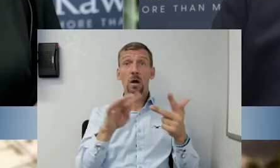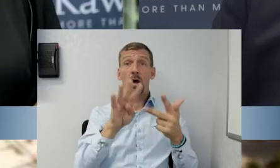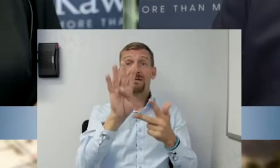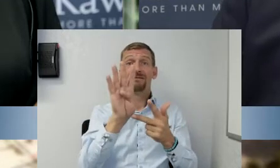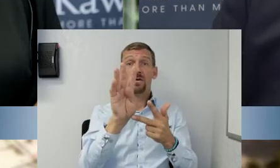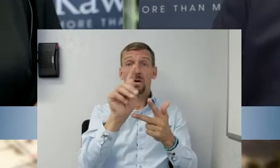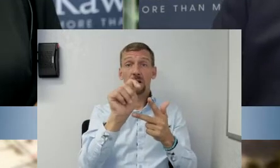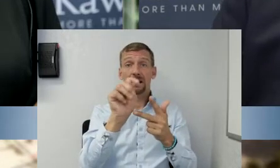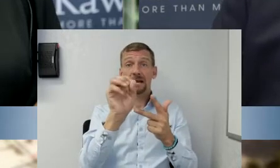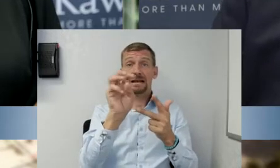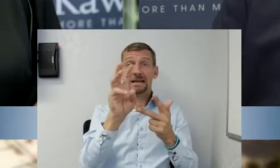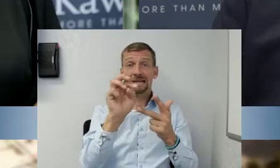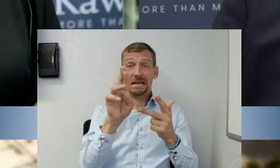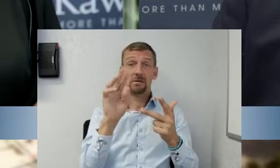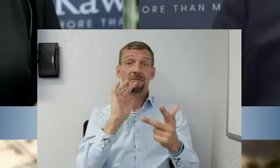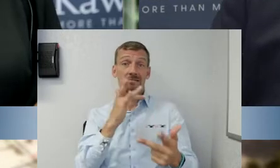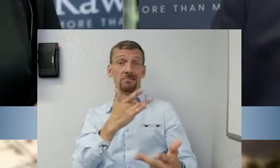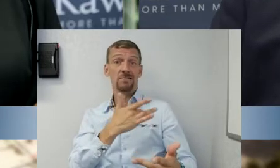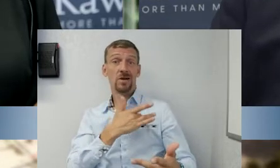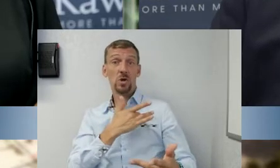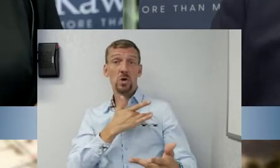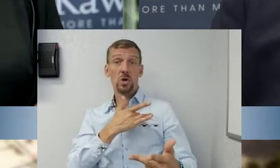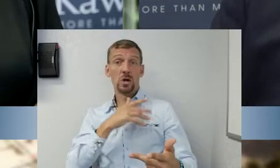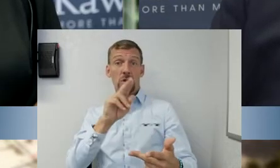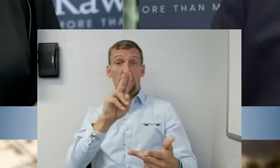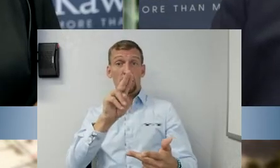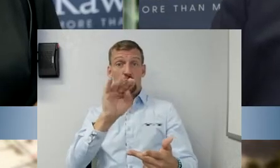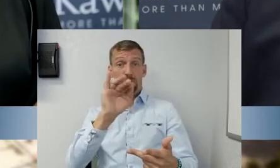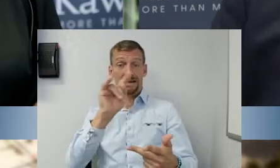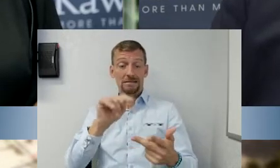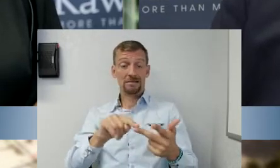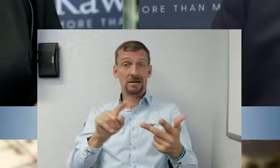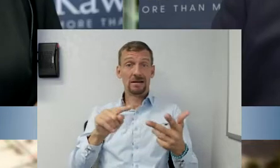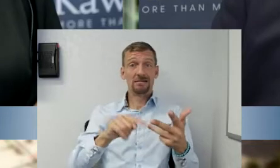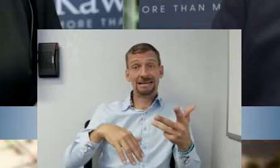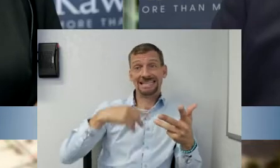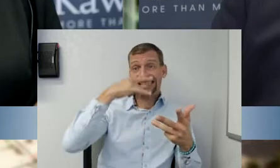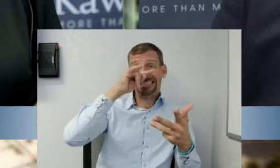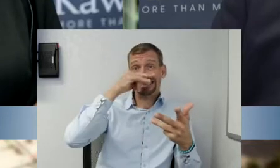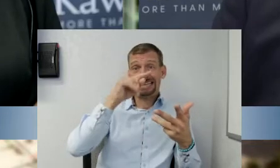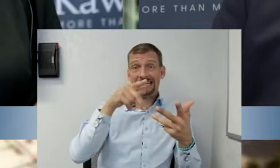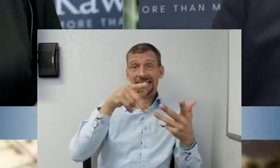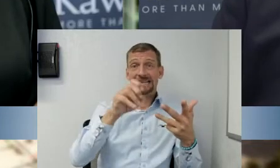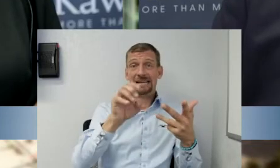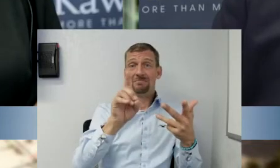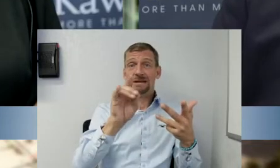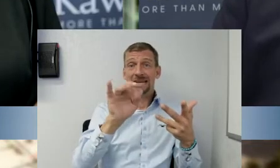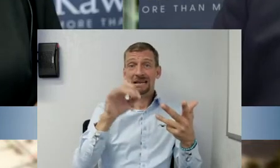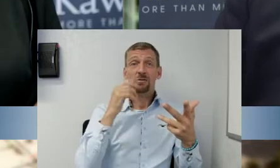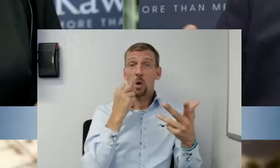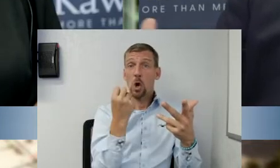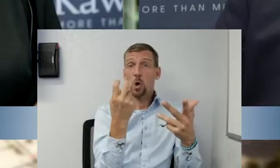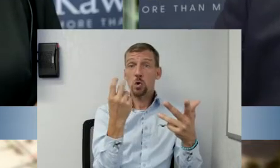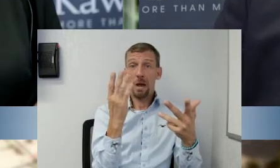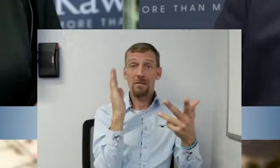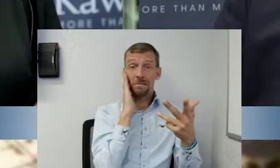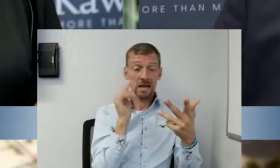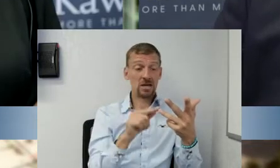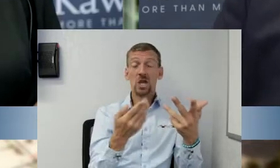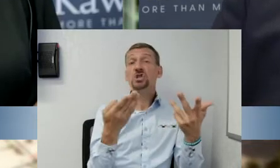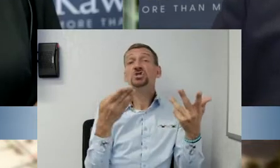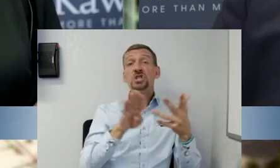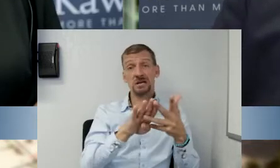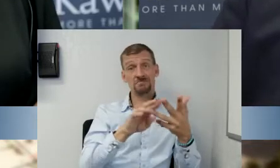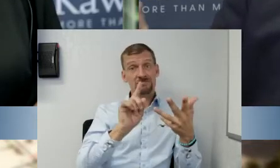4 Tower, which is our cardiovascular unit. The pediatric unit, which is 12 beds, is still shut